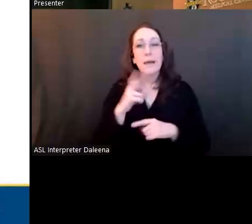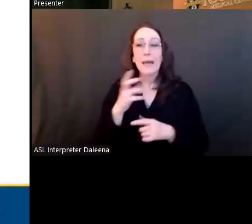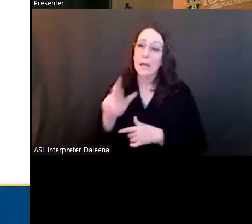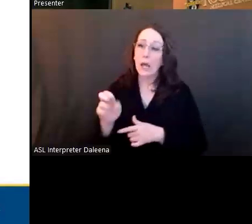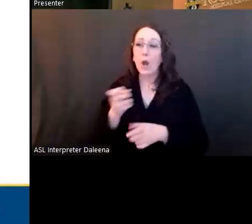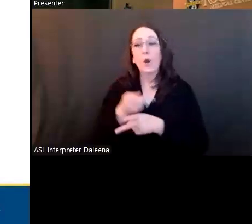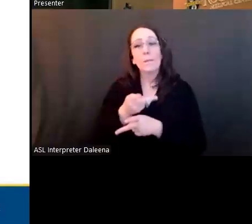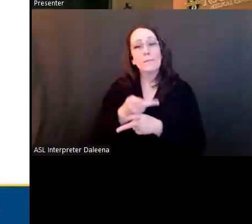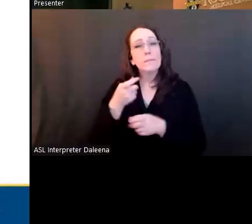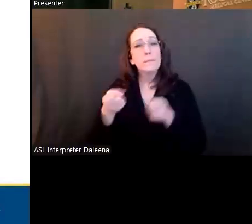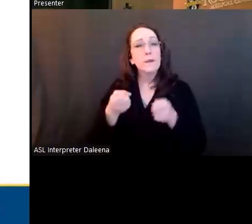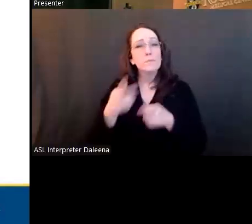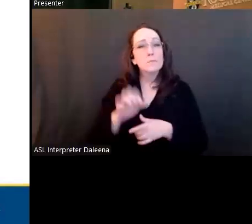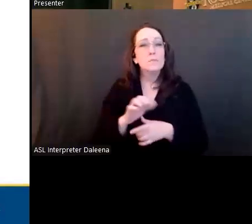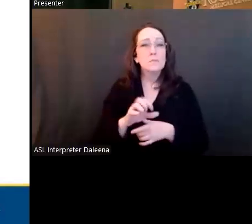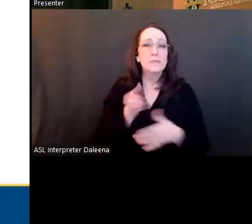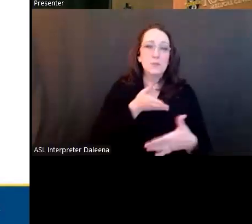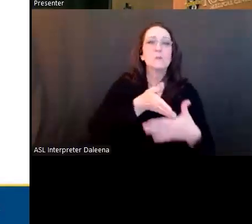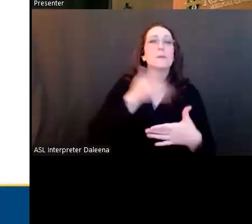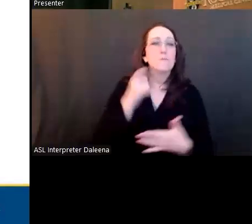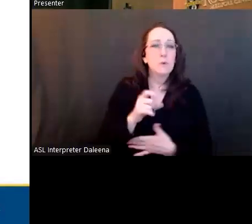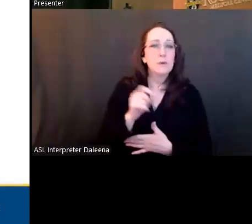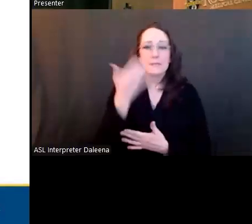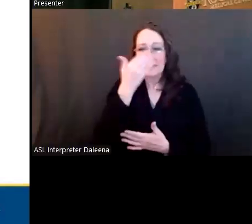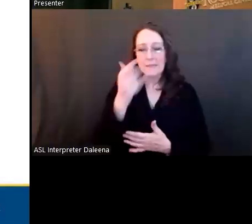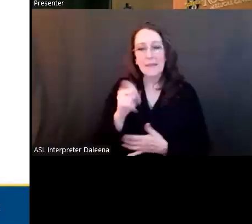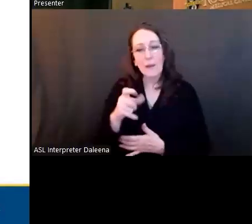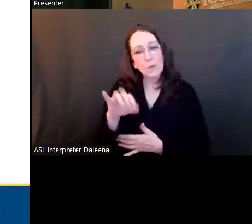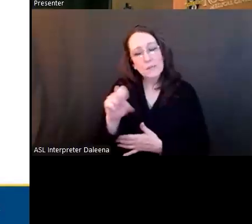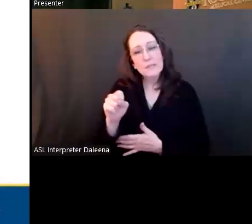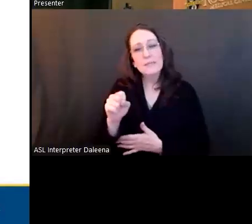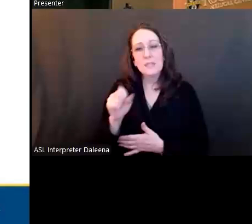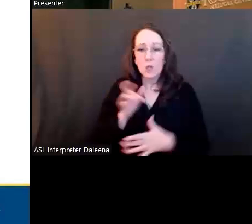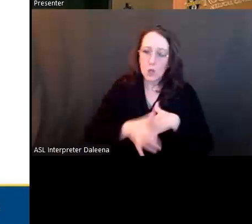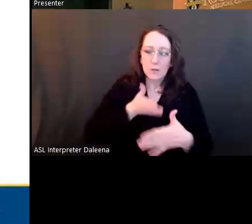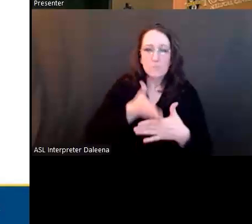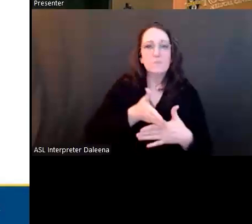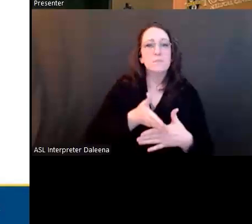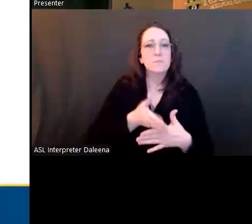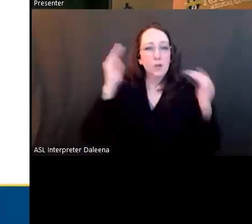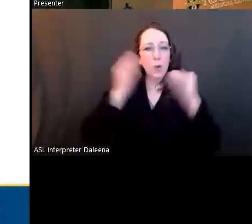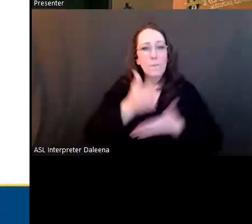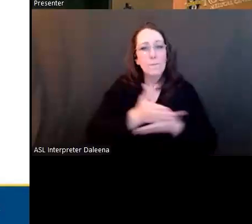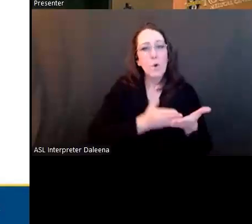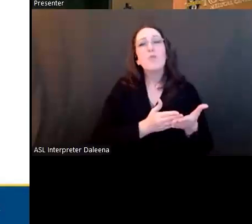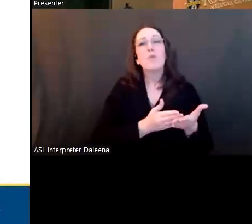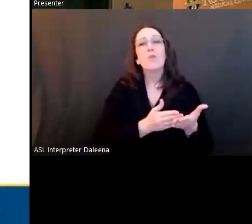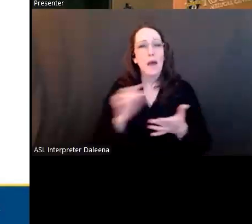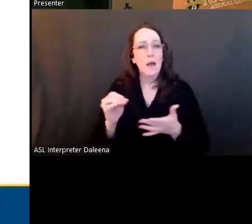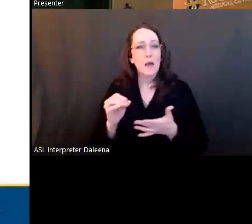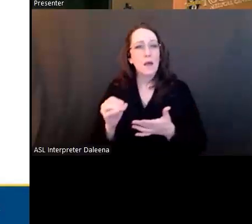for prodromal psychosis and early intervention. We have adult partial, and we have the mobile crisis